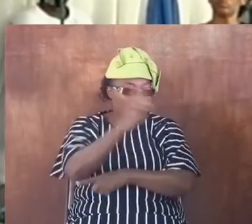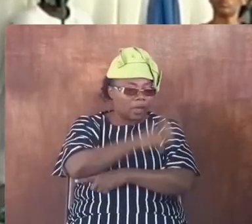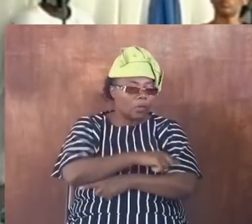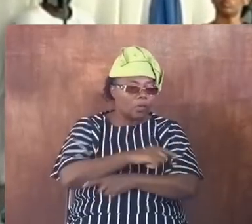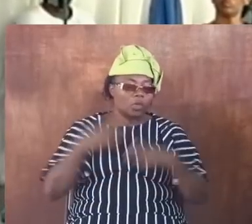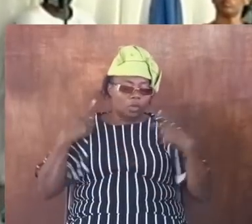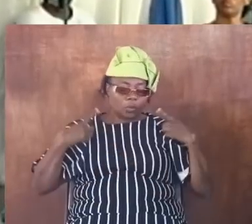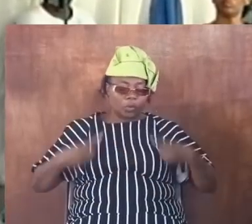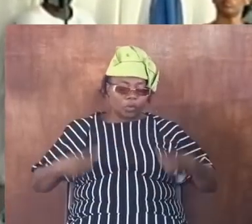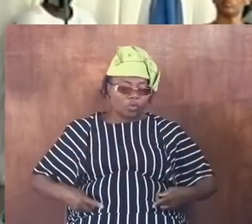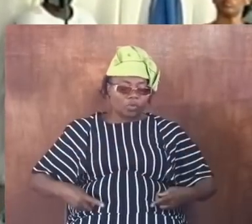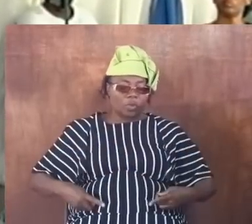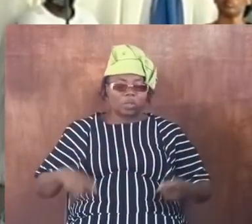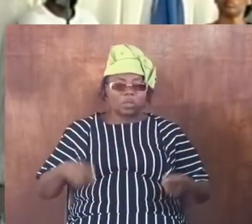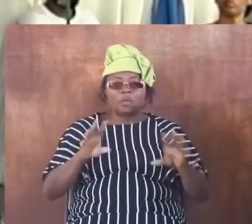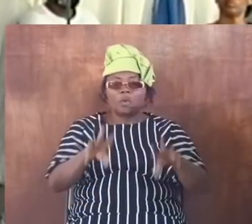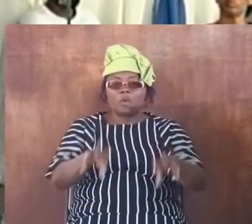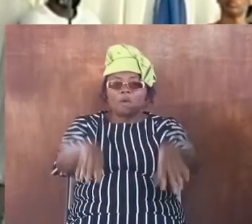for burial.